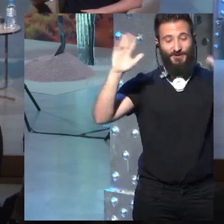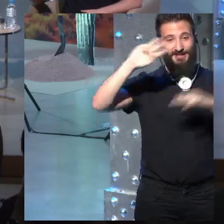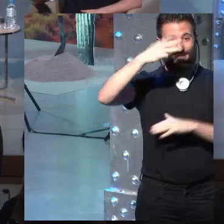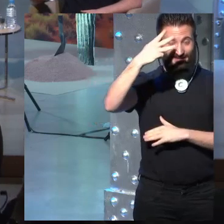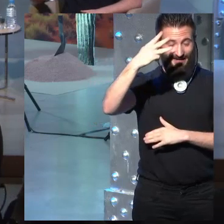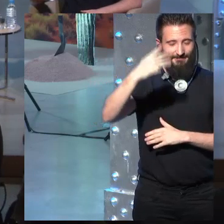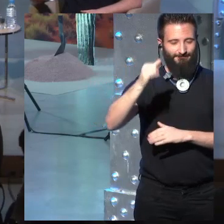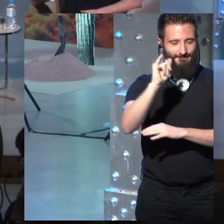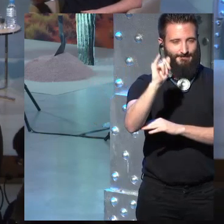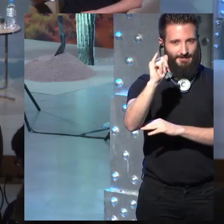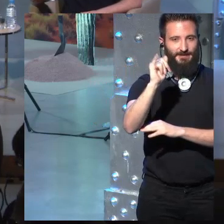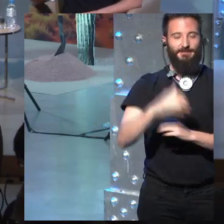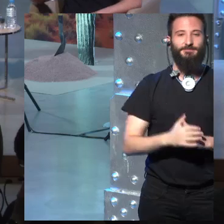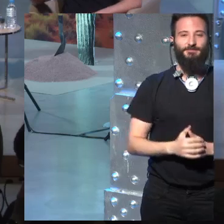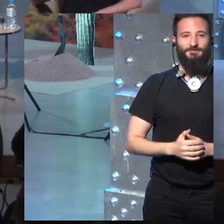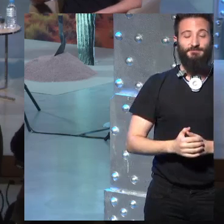second episode.